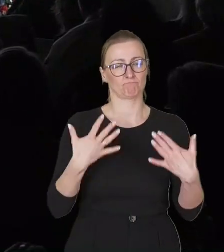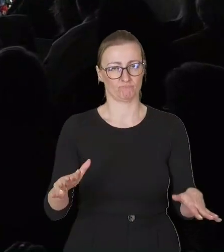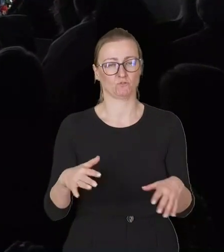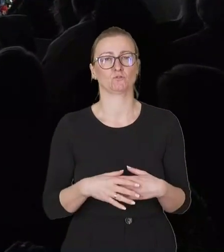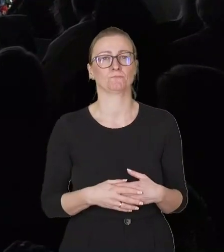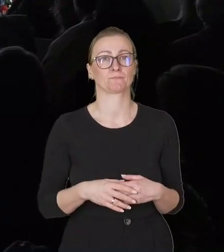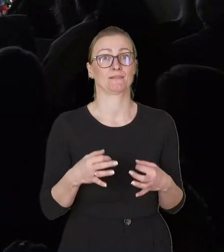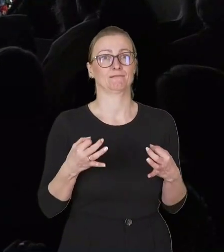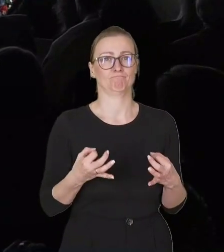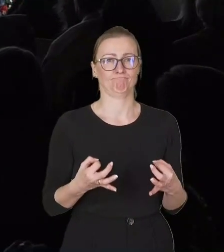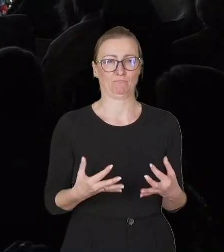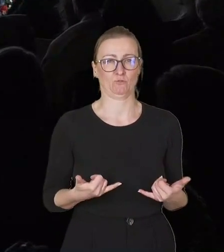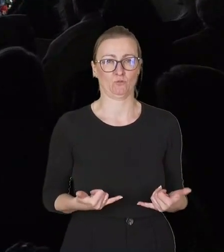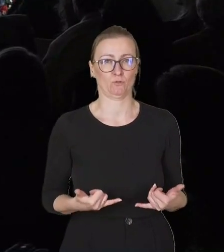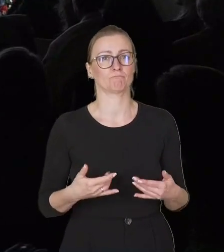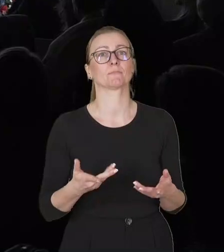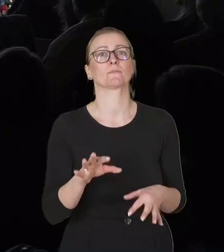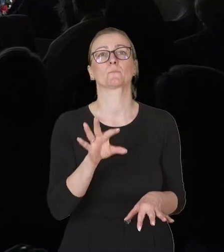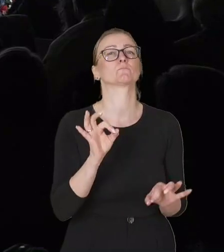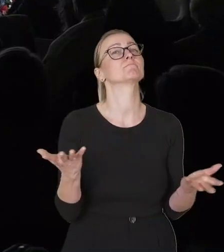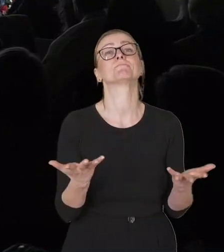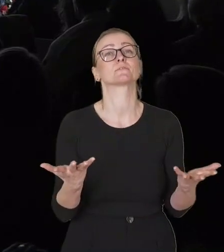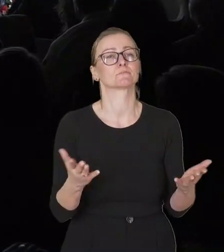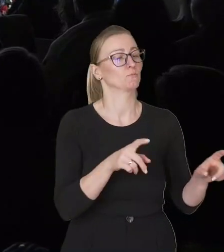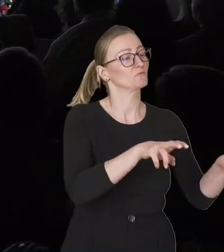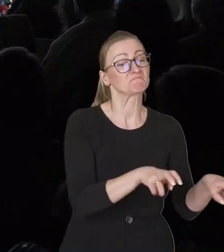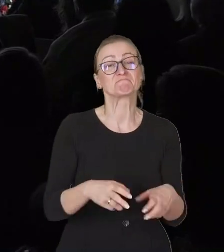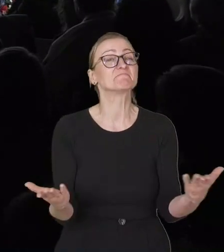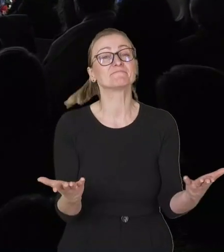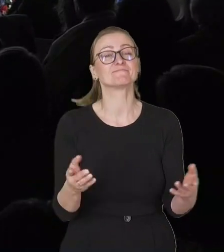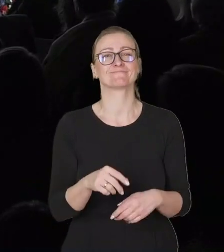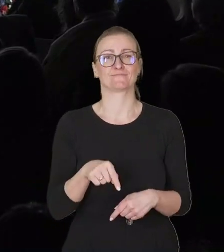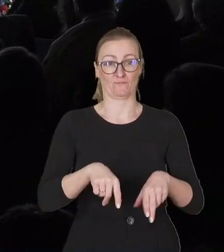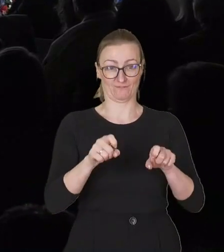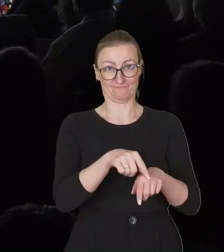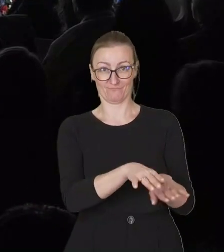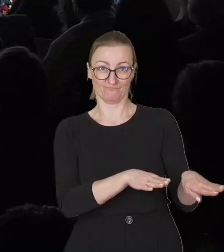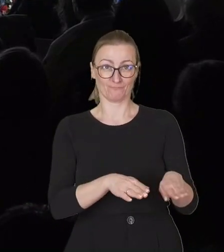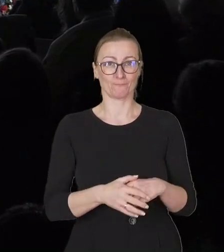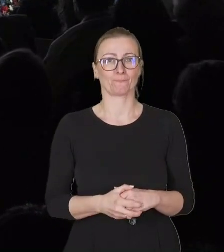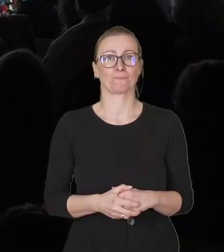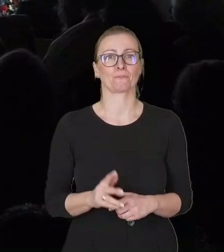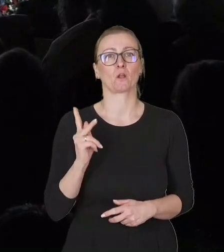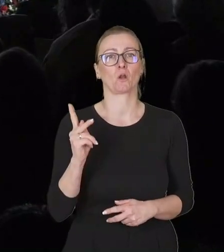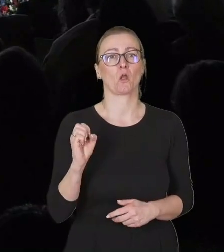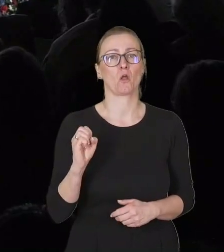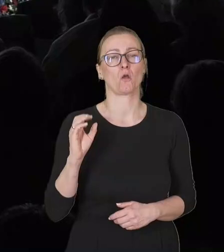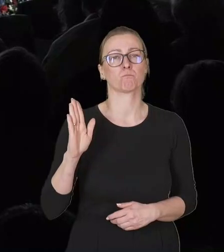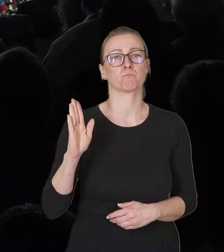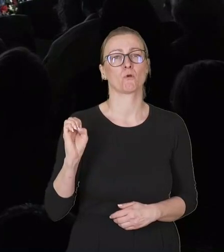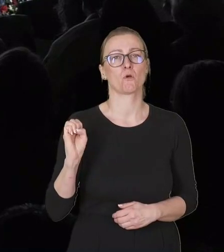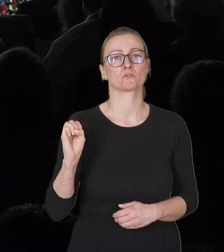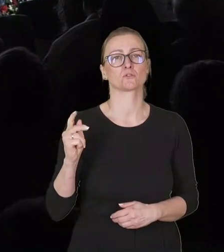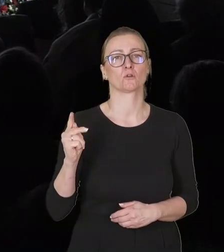Michał Kobosko is an active politician. He was a chairman and the first vice chairman of the Polska 2050 party and a member of the Polish